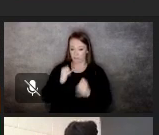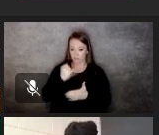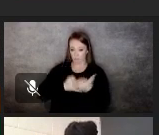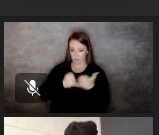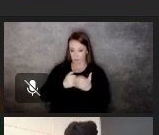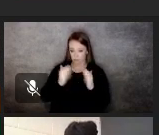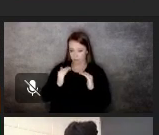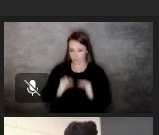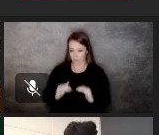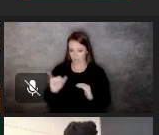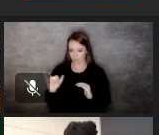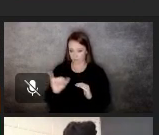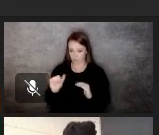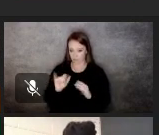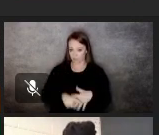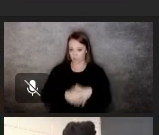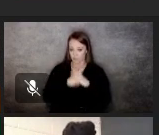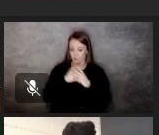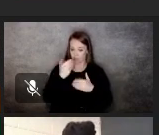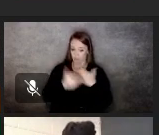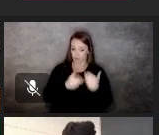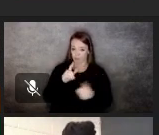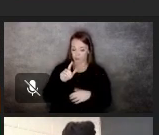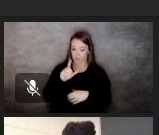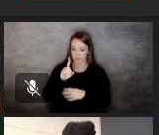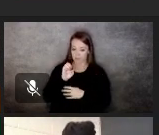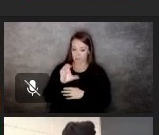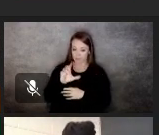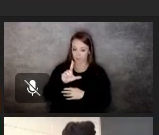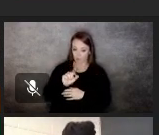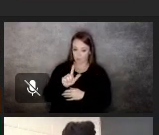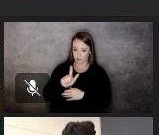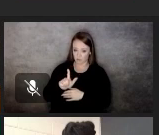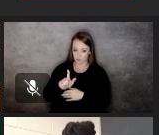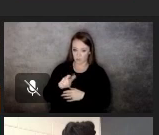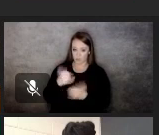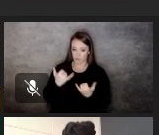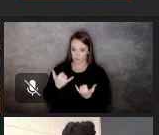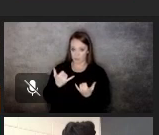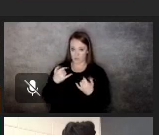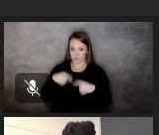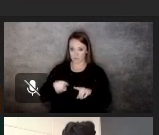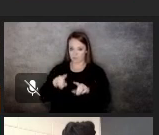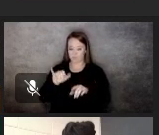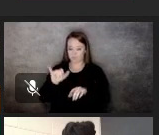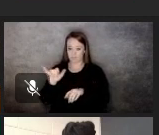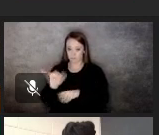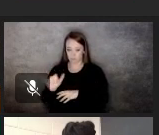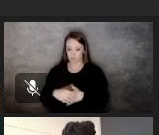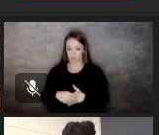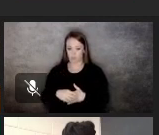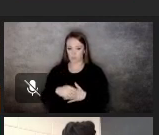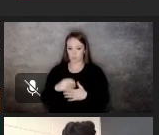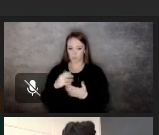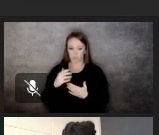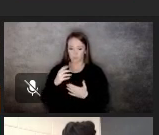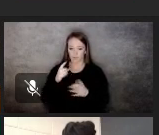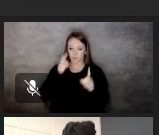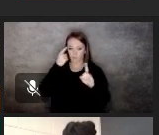of 2021. We are currently in it. And with the goal of implementation of the new BPA standards in